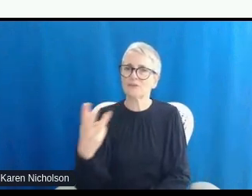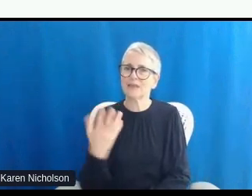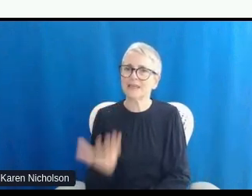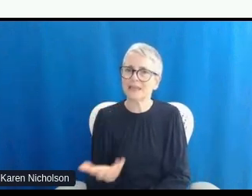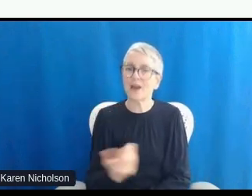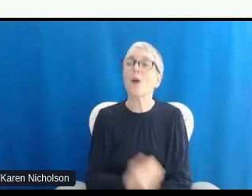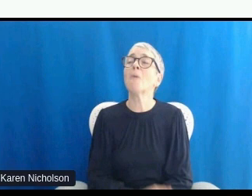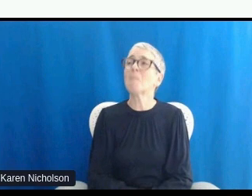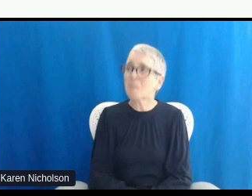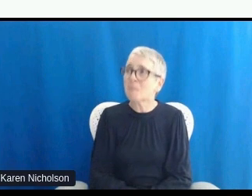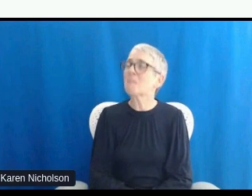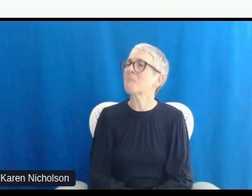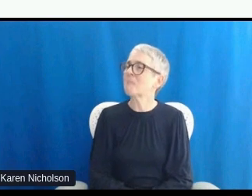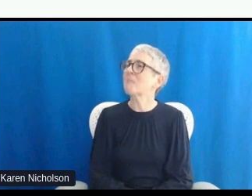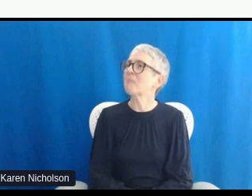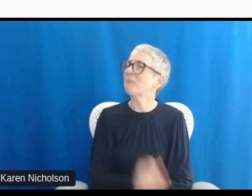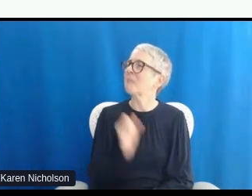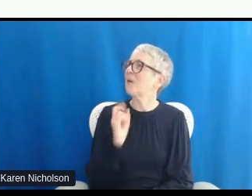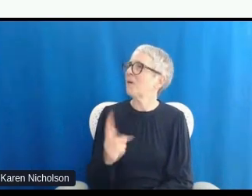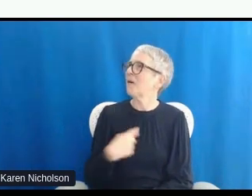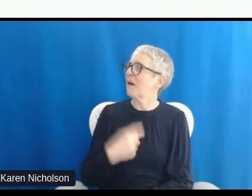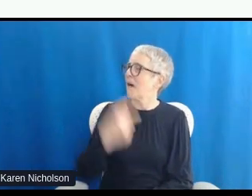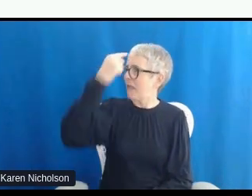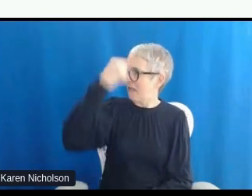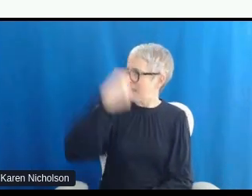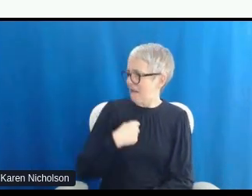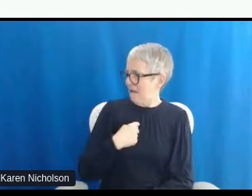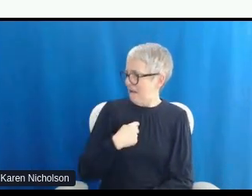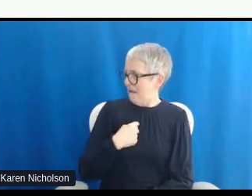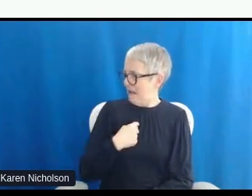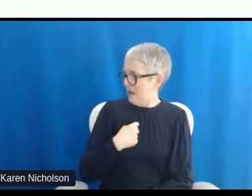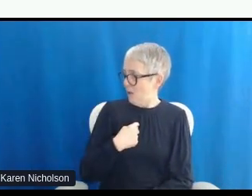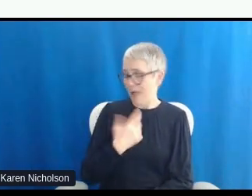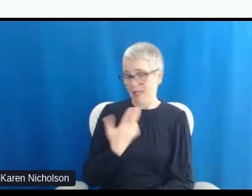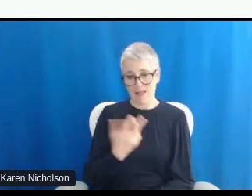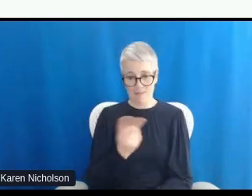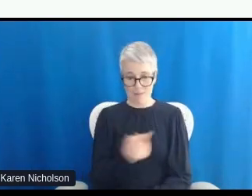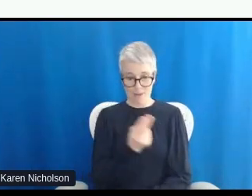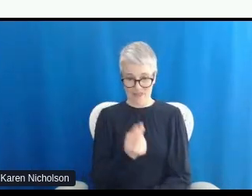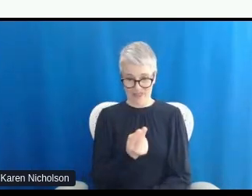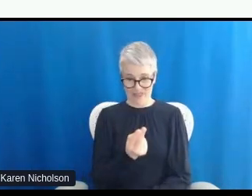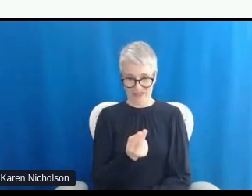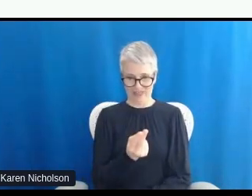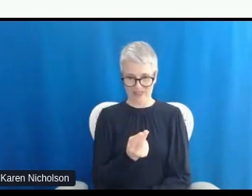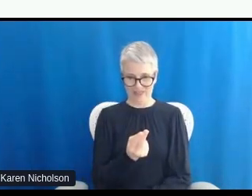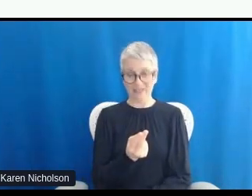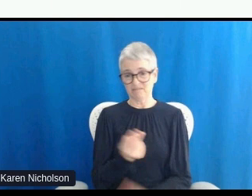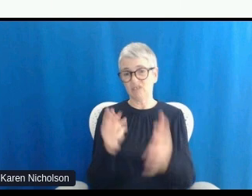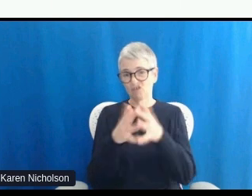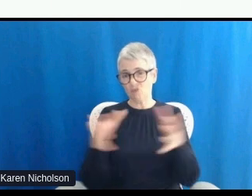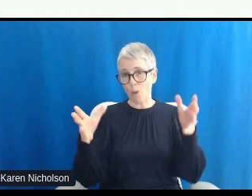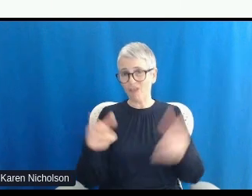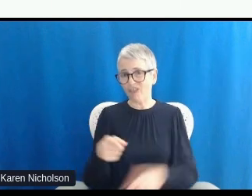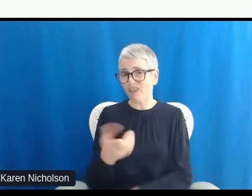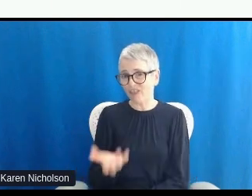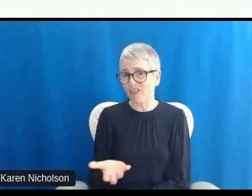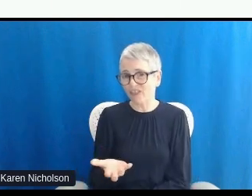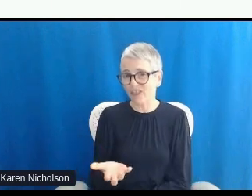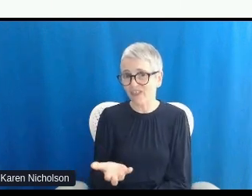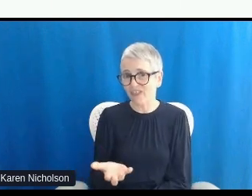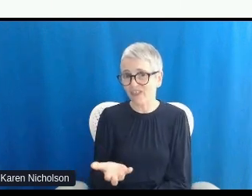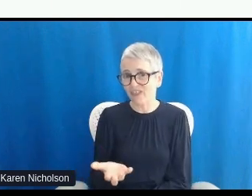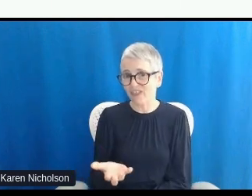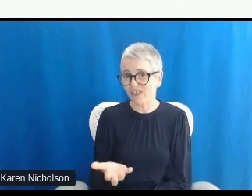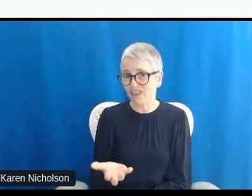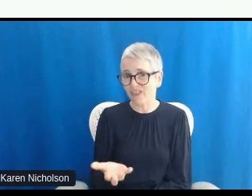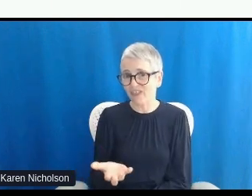Okay, I think I would say for both the challenge and the opportunity is the growth. I think the amount of growth that we can